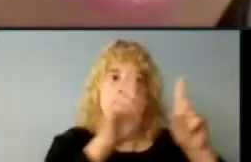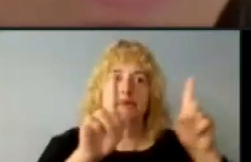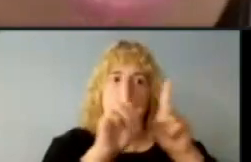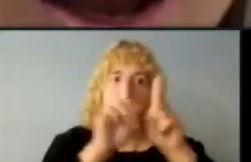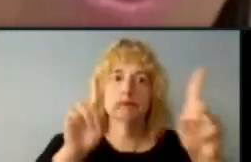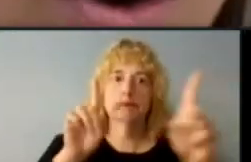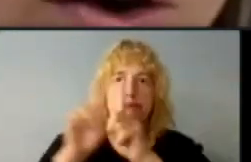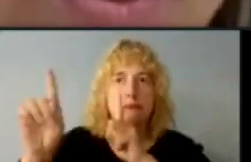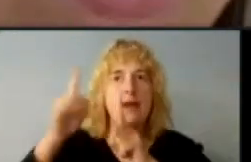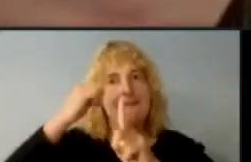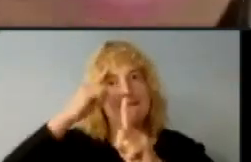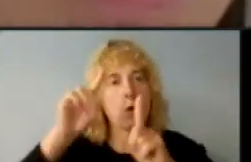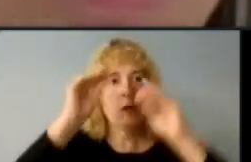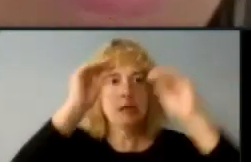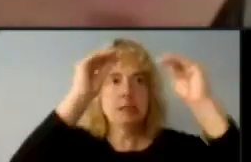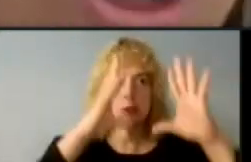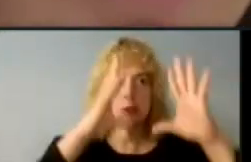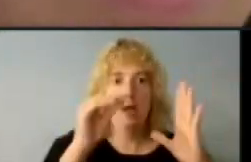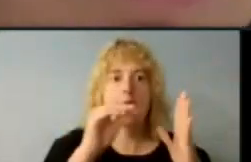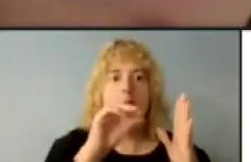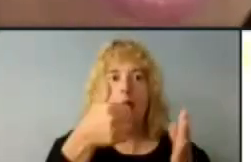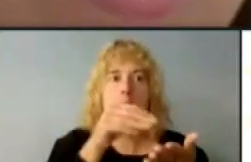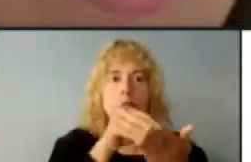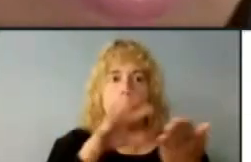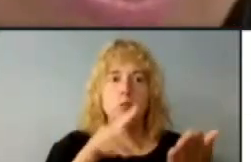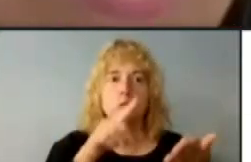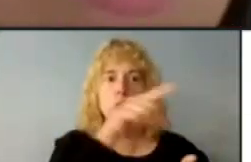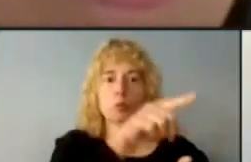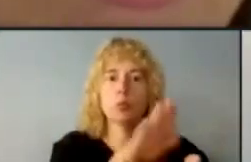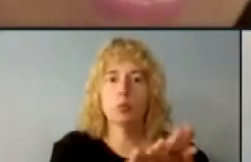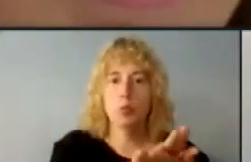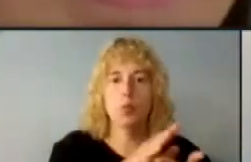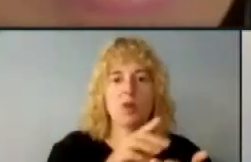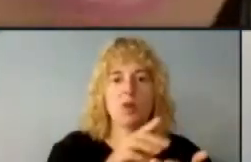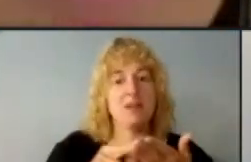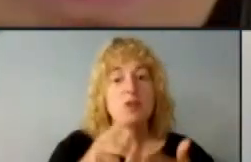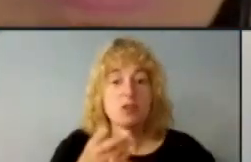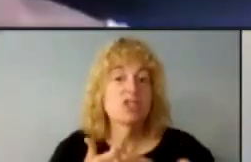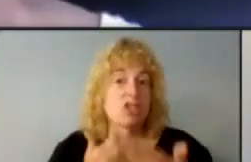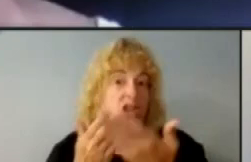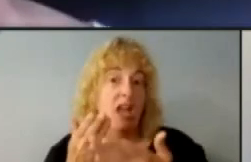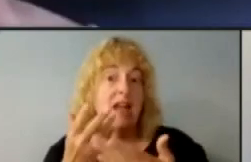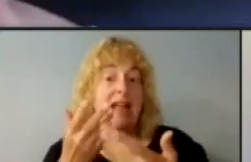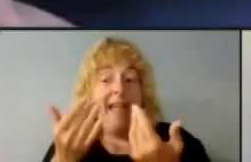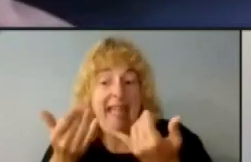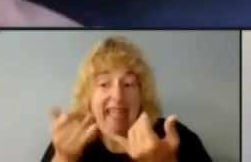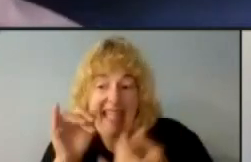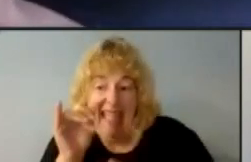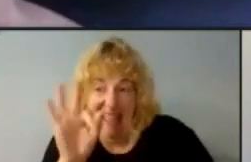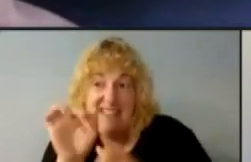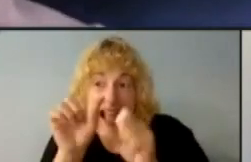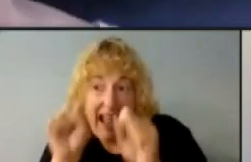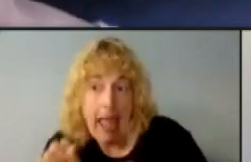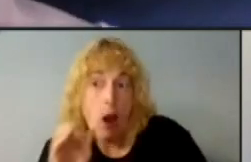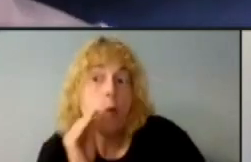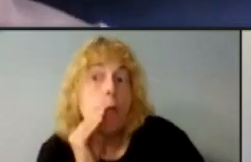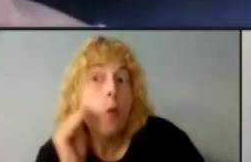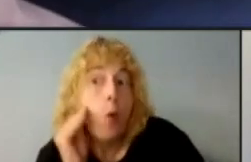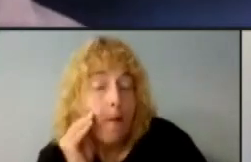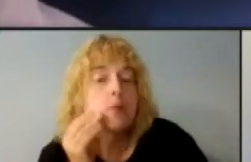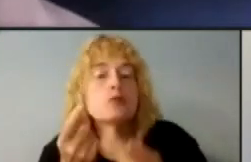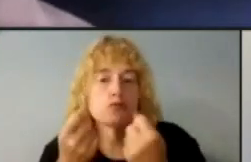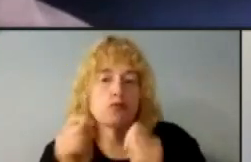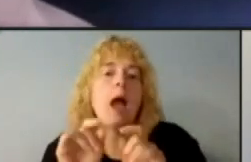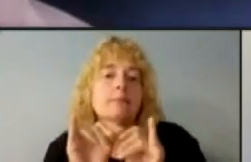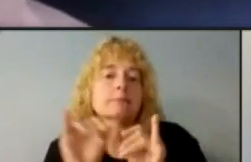can do virtual at home, they should try to do the virtual at home. Or if you're like me and you don't have children,